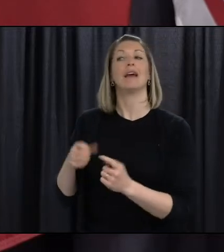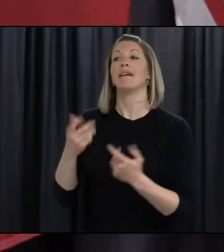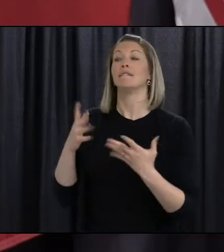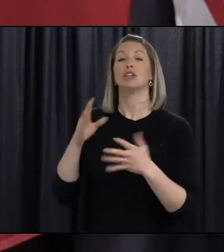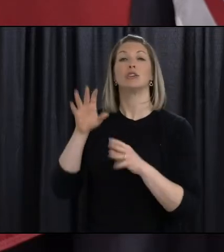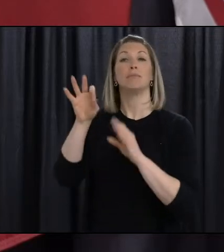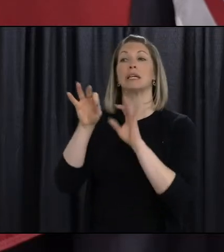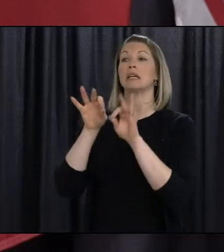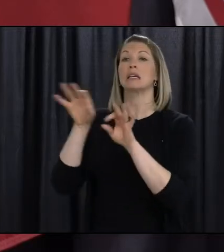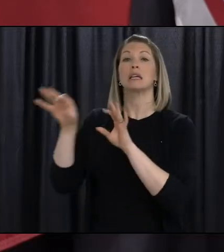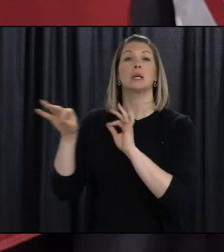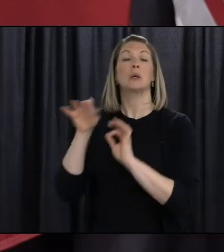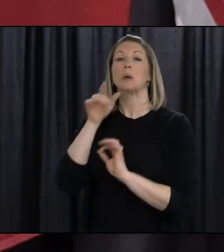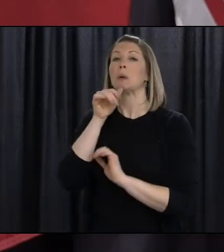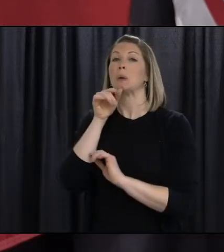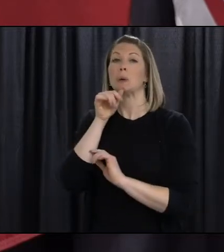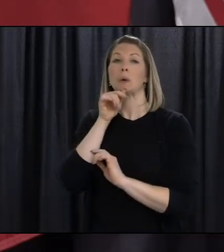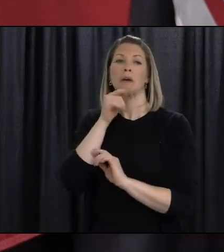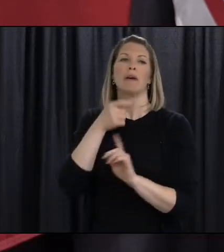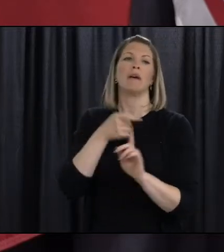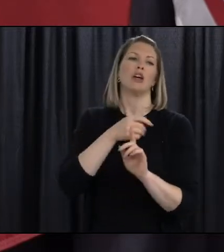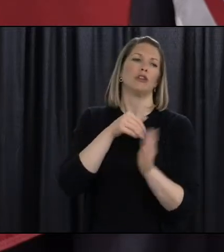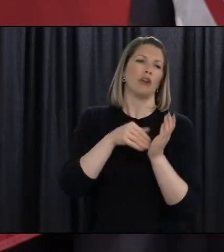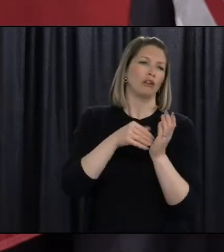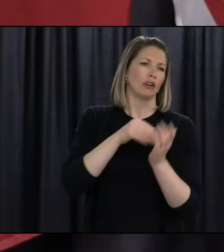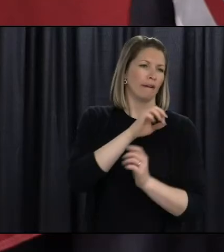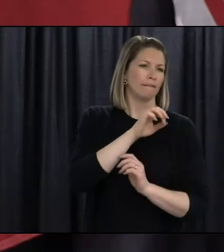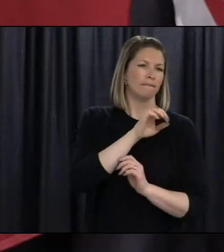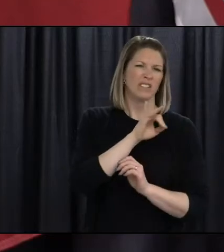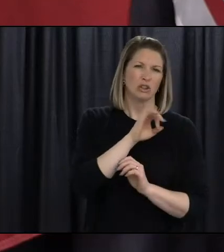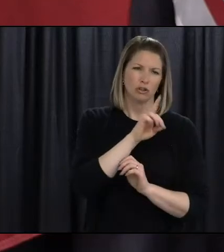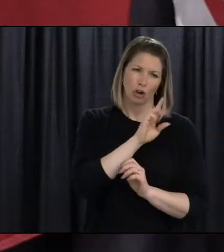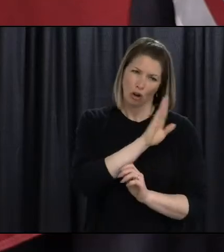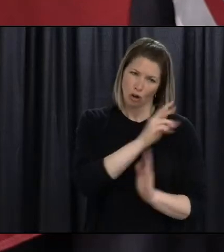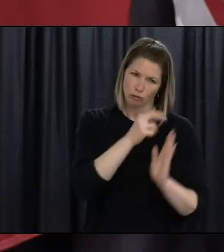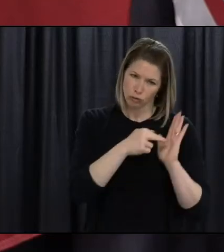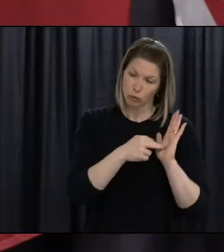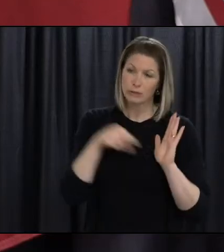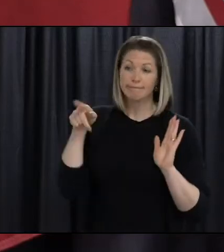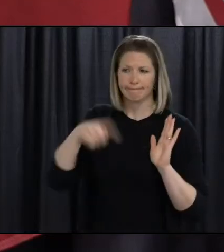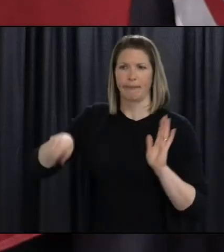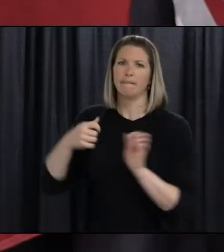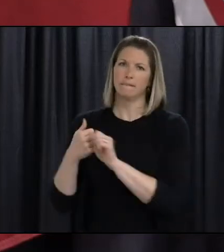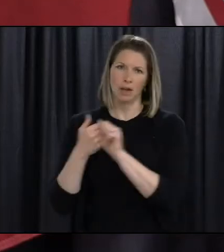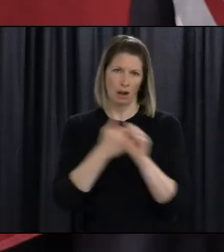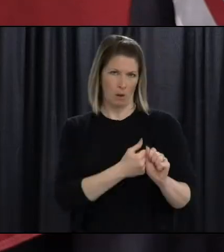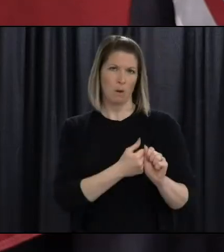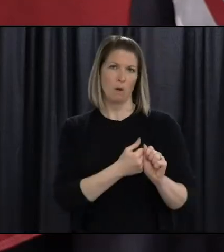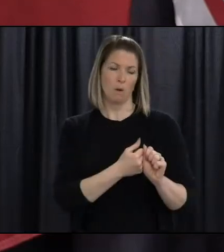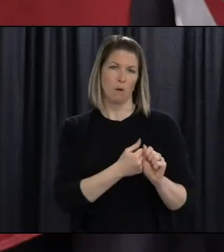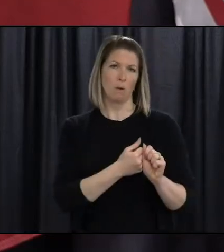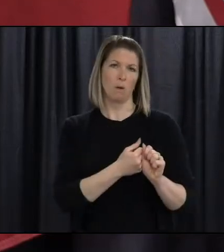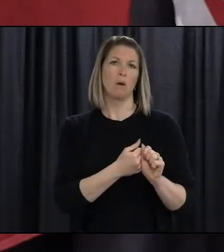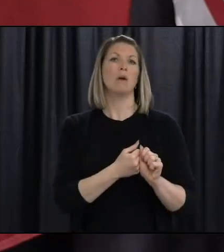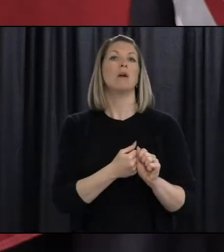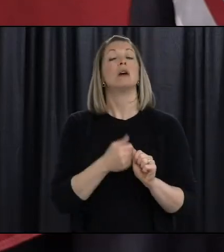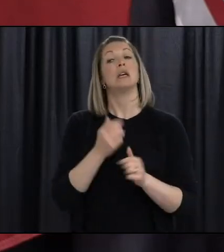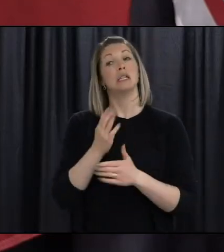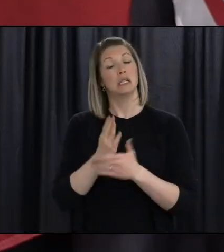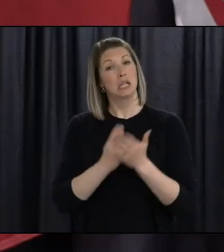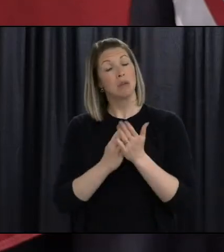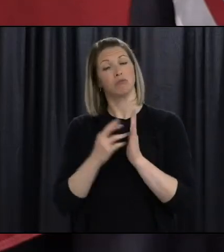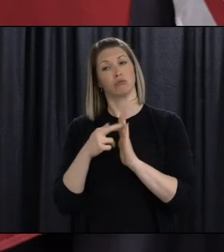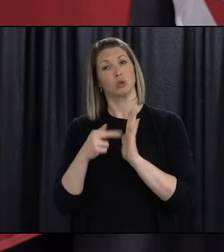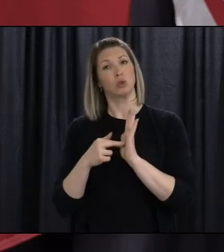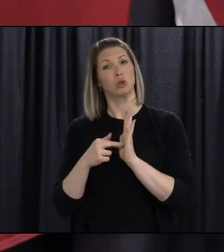by Dr. Fitzgerald. They're putting measures in place, or in some cases, like today, relaxing measures from a public health perspective.